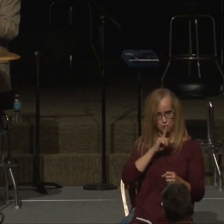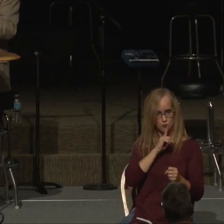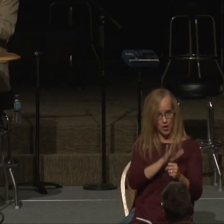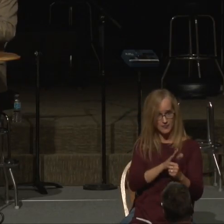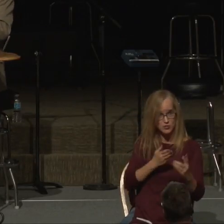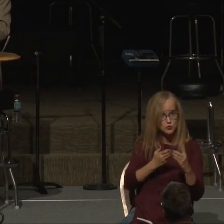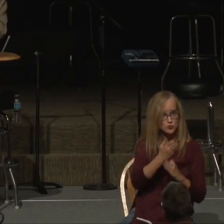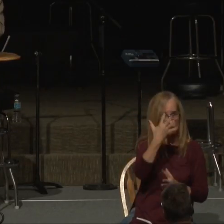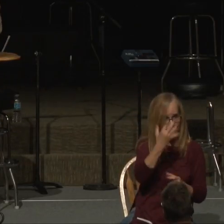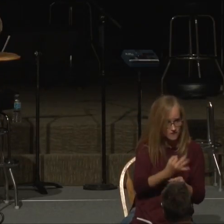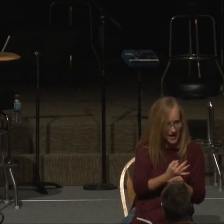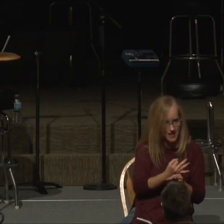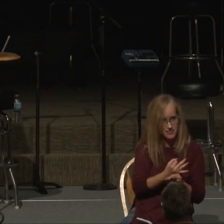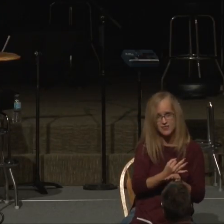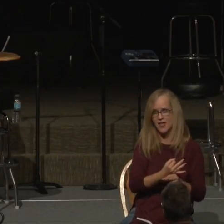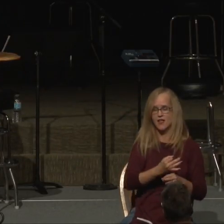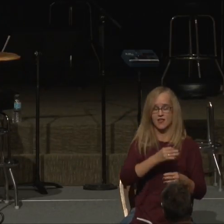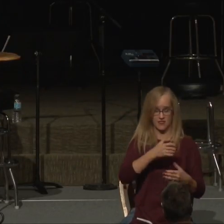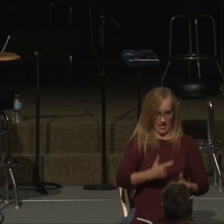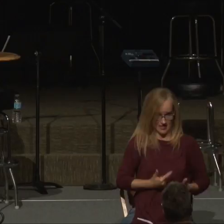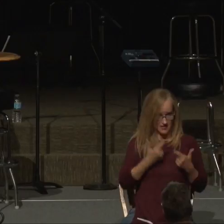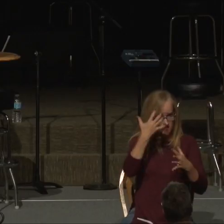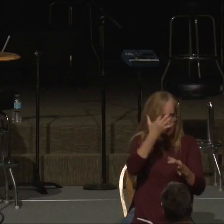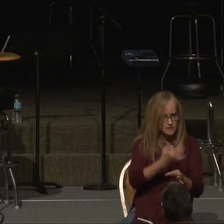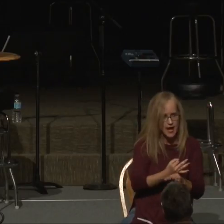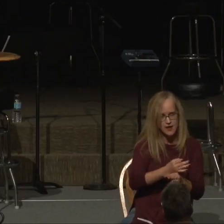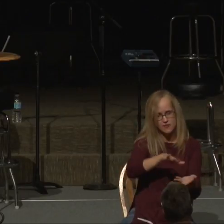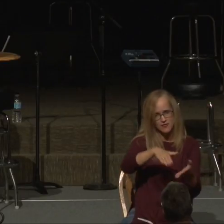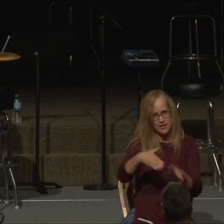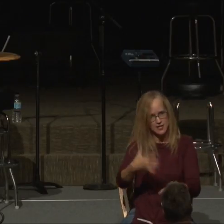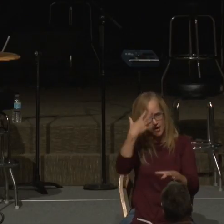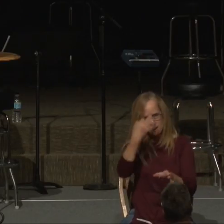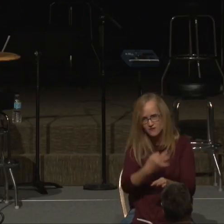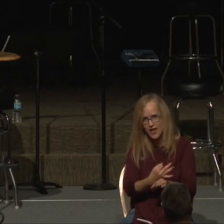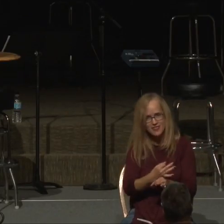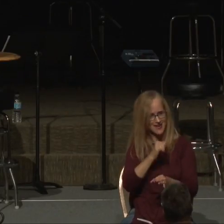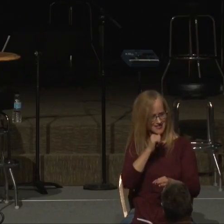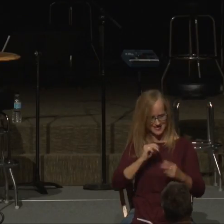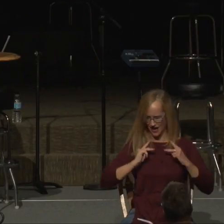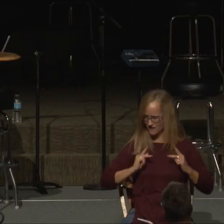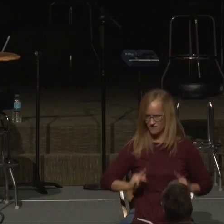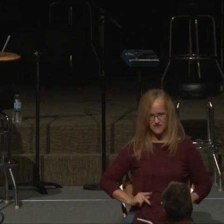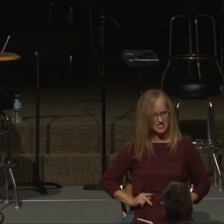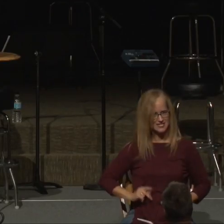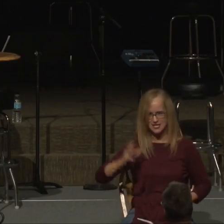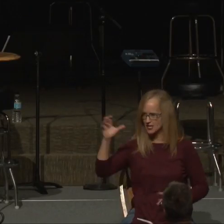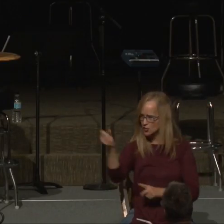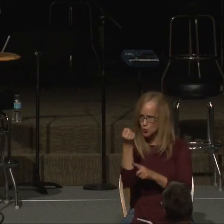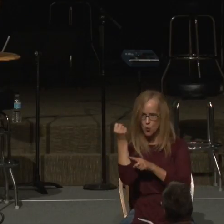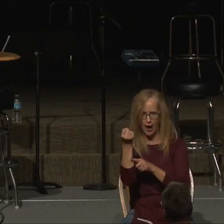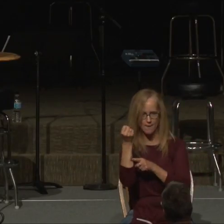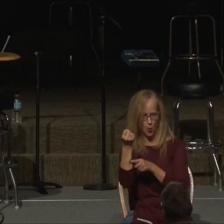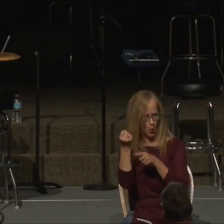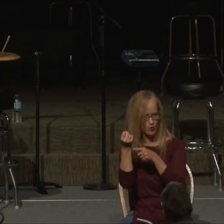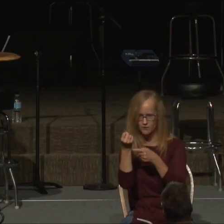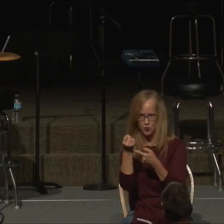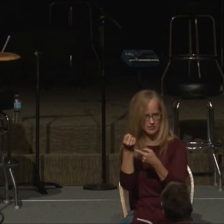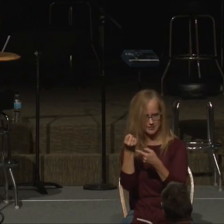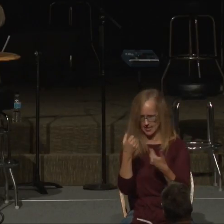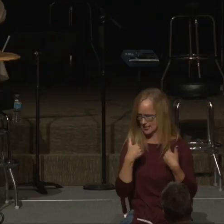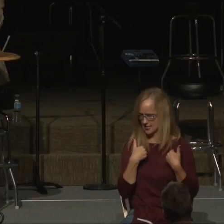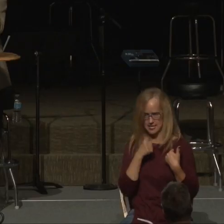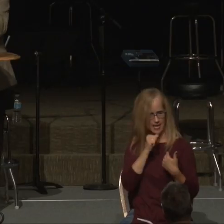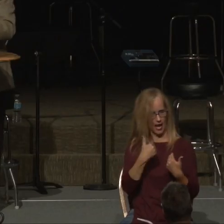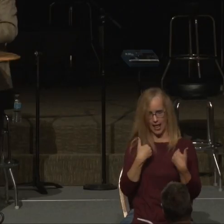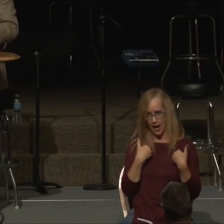They lived in faith. They died in faith. They did not physically grab hold of those things and possess